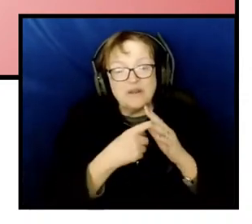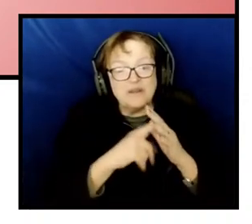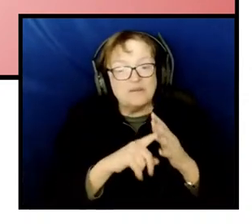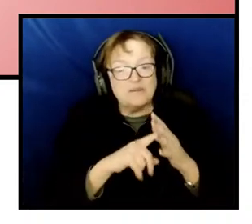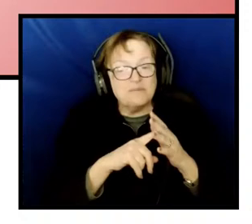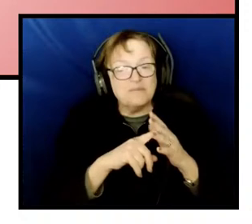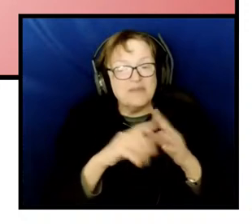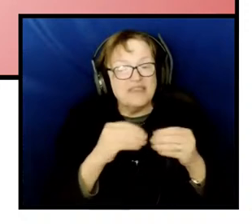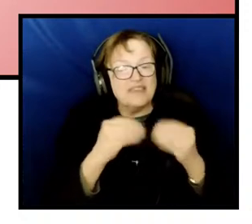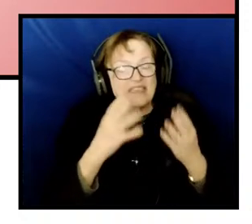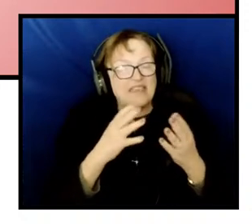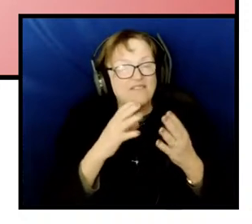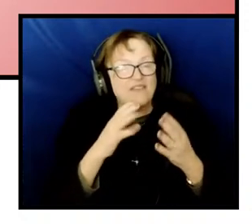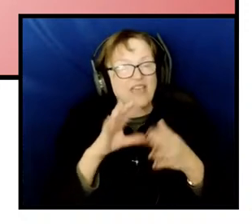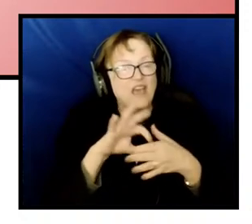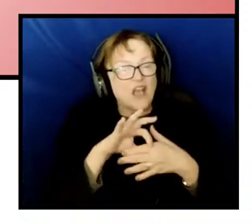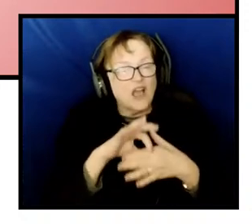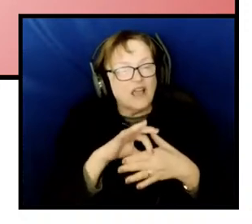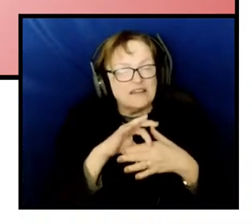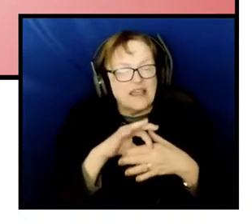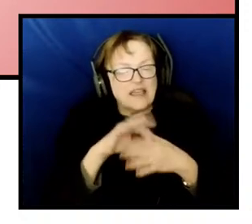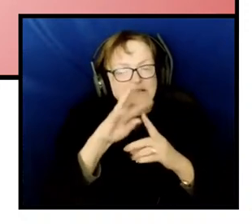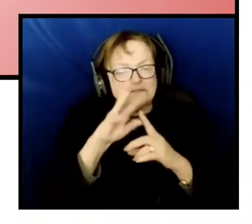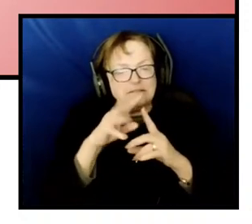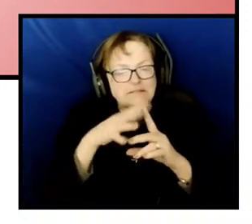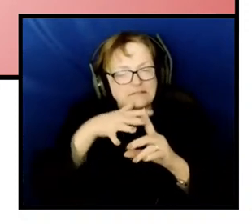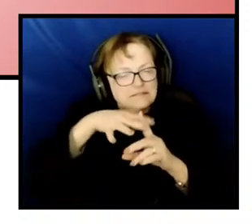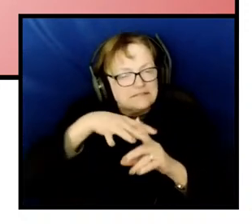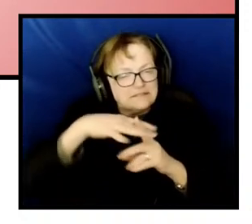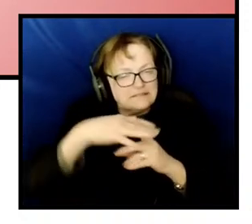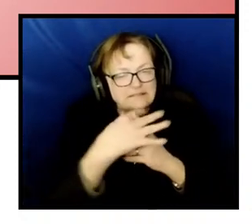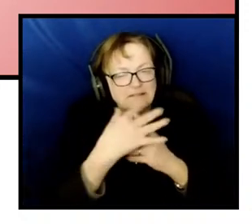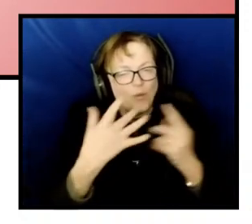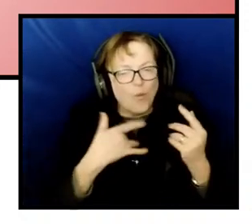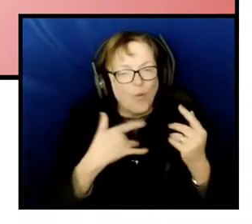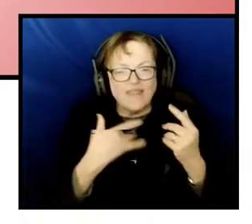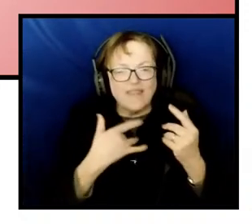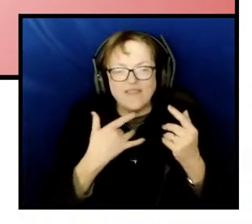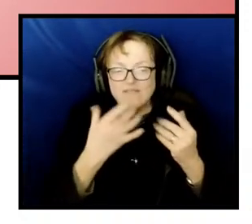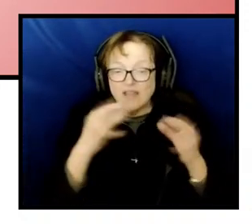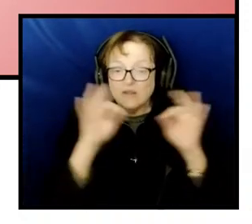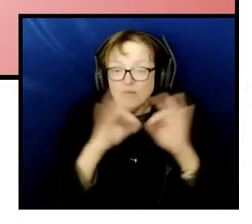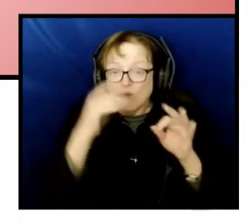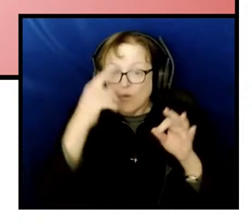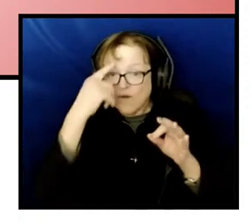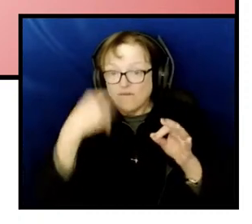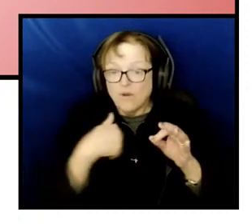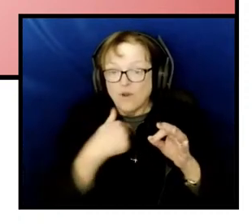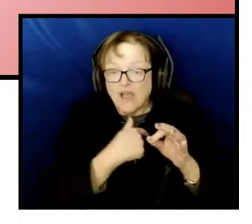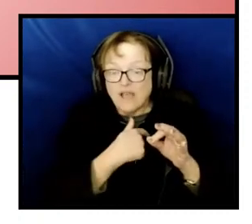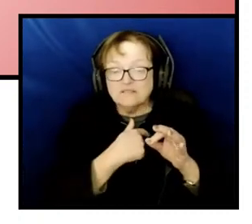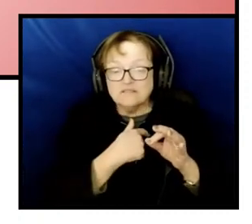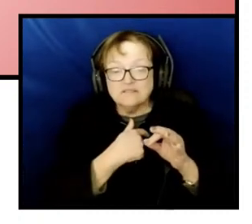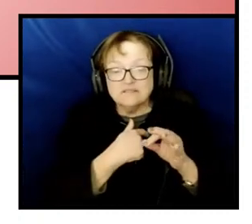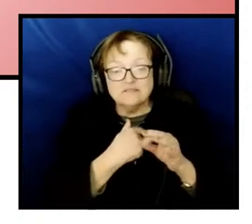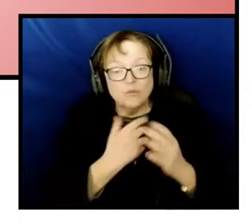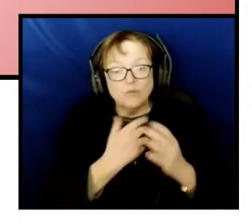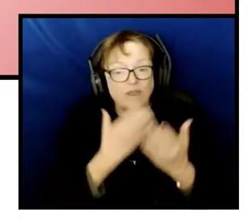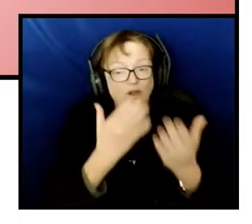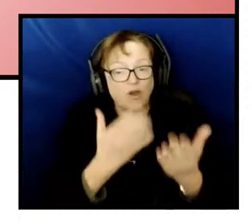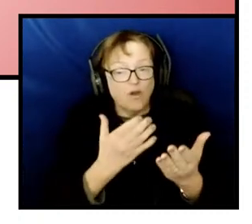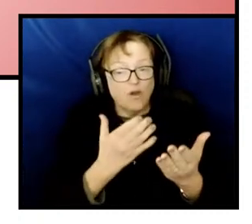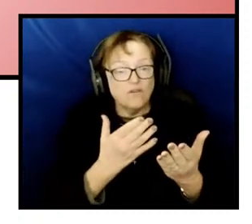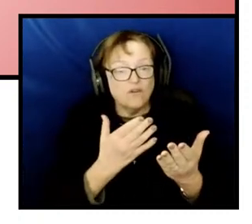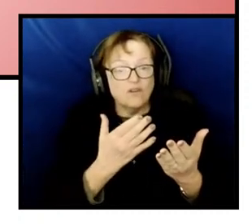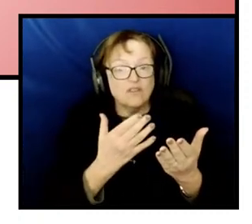I'd like to begin by just giving us some context of why our project felt so important to us. We are offering this in